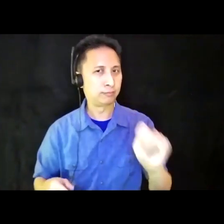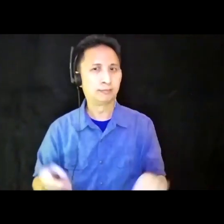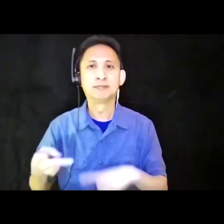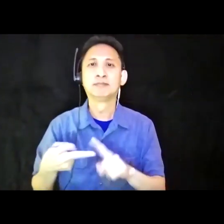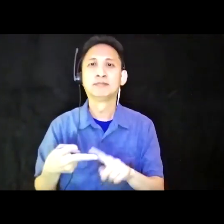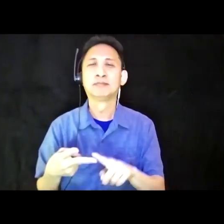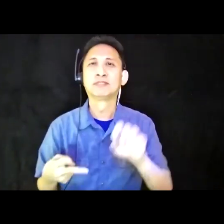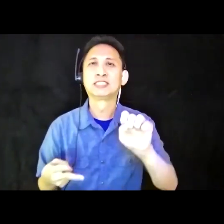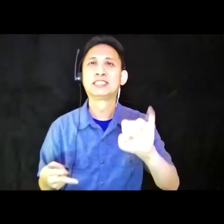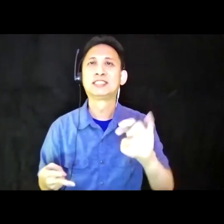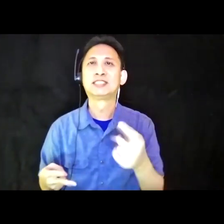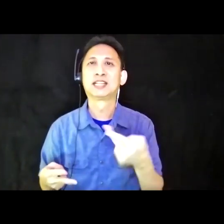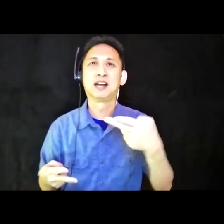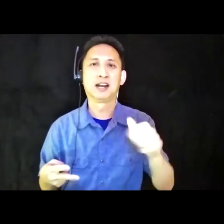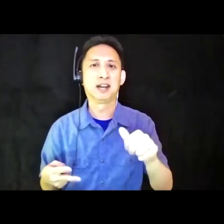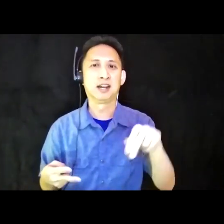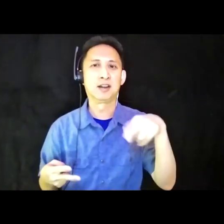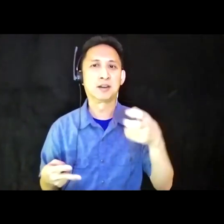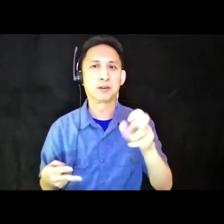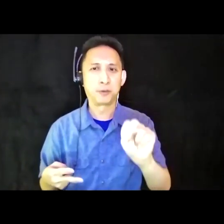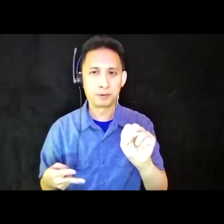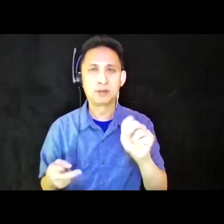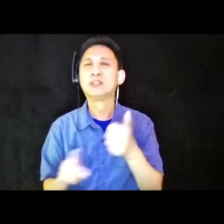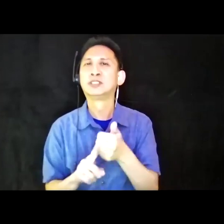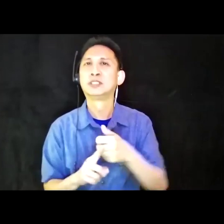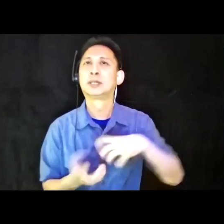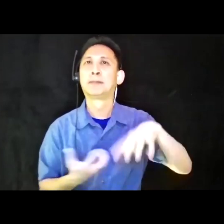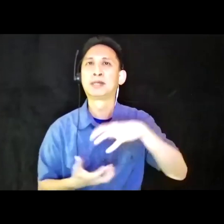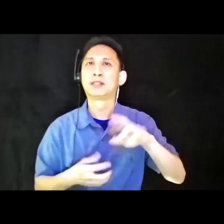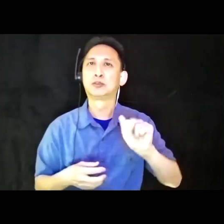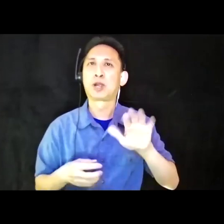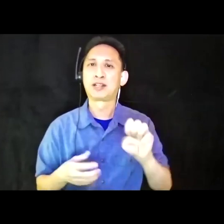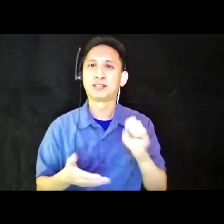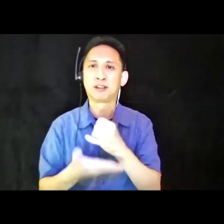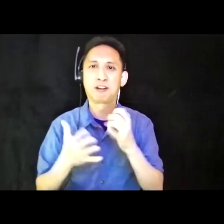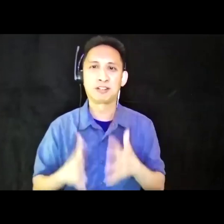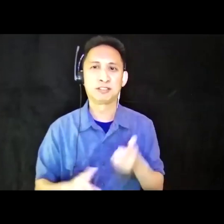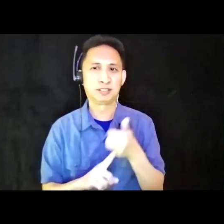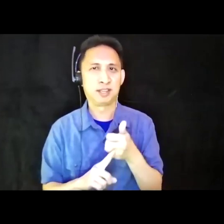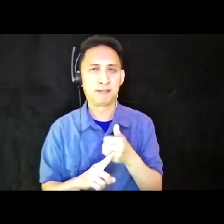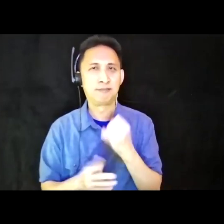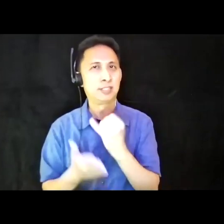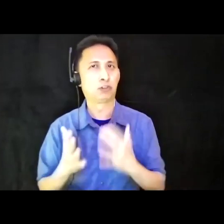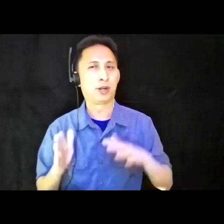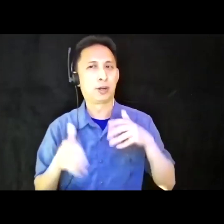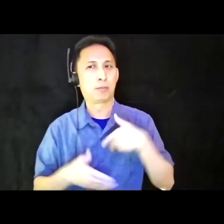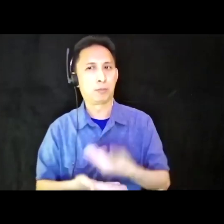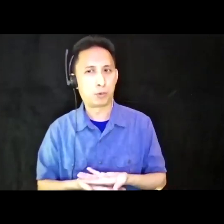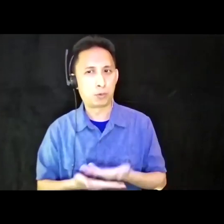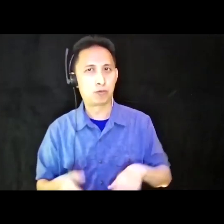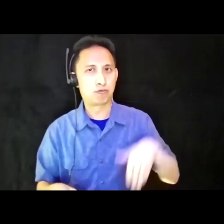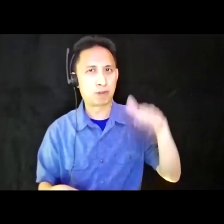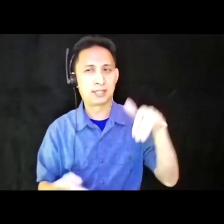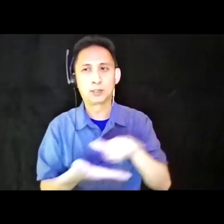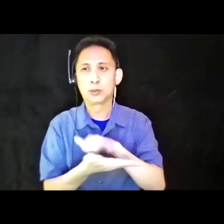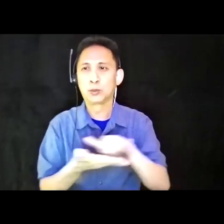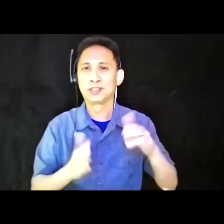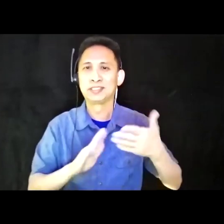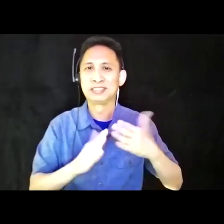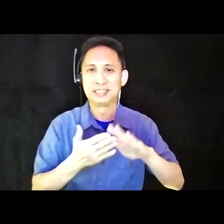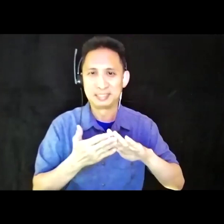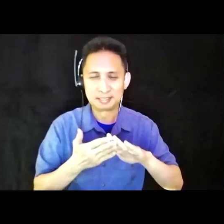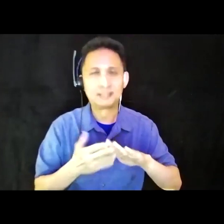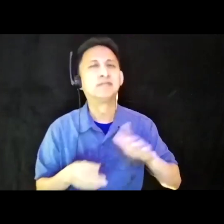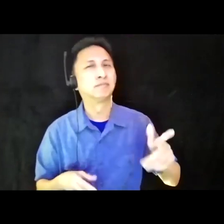illustrators for Womanly Magazine, an organization that provides accessible health information to women and non-binary people through visual